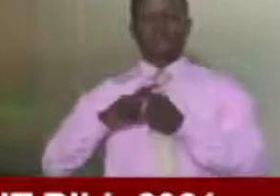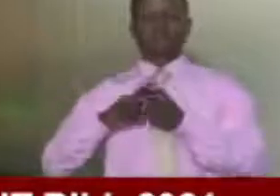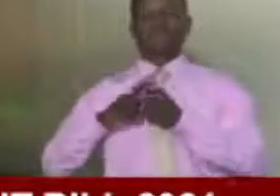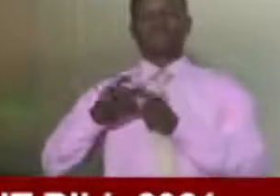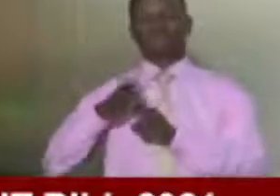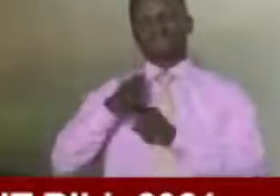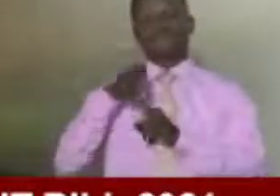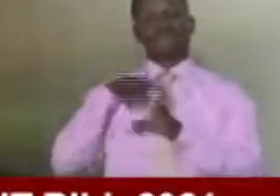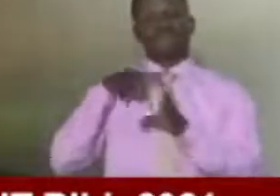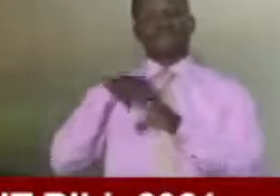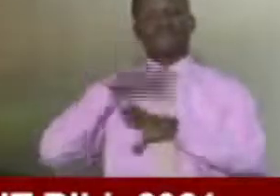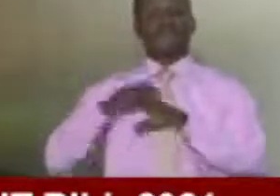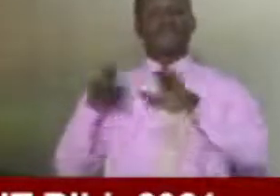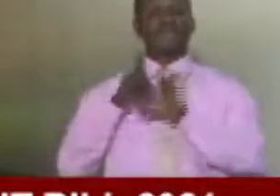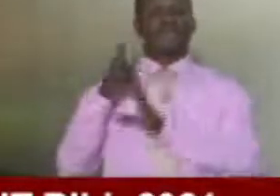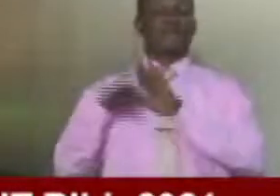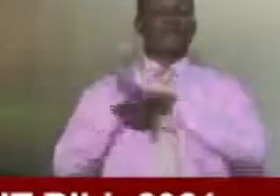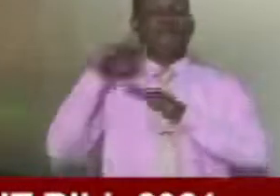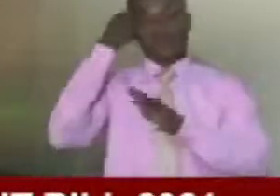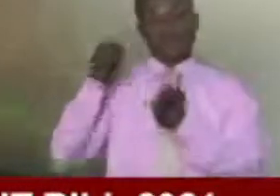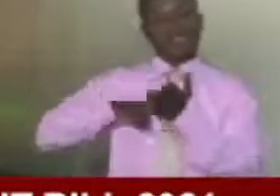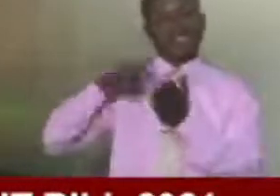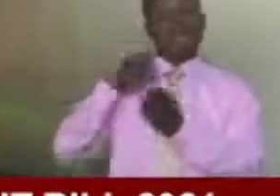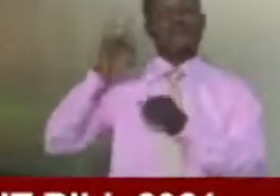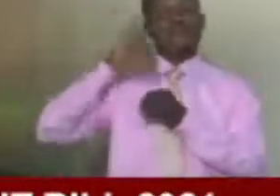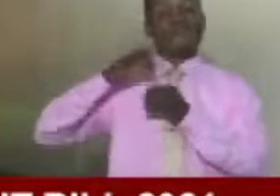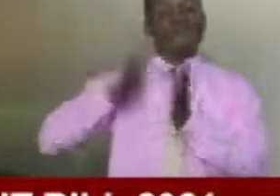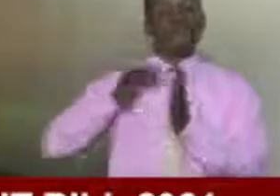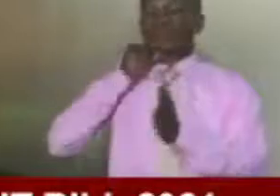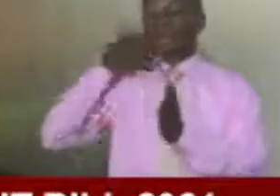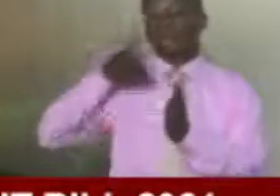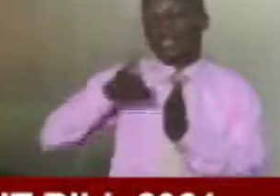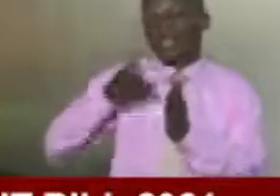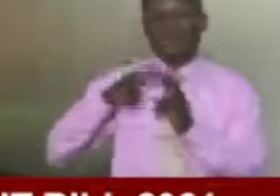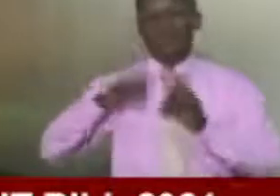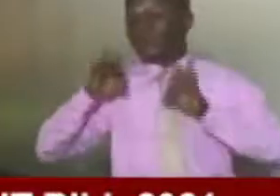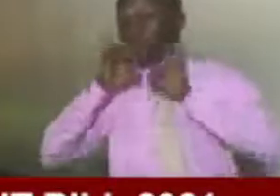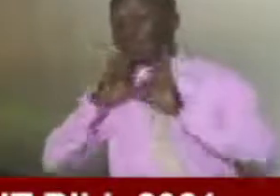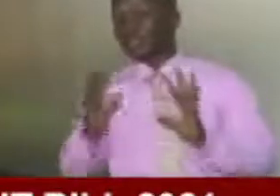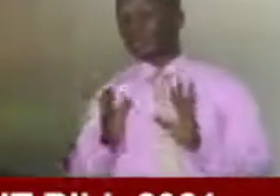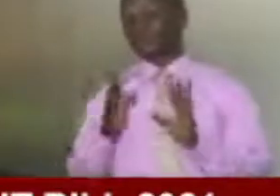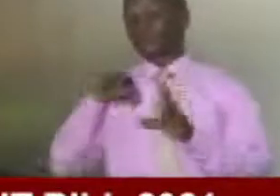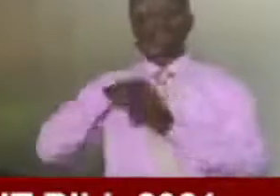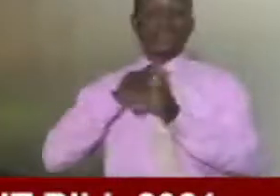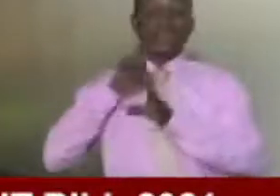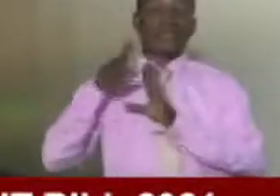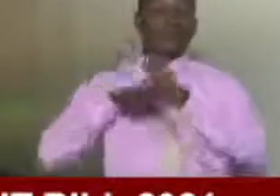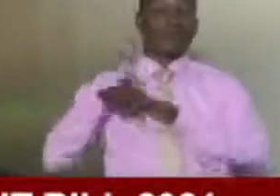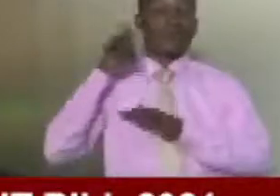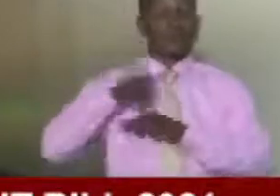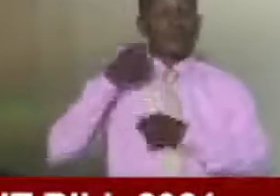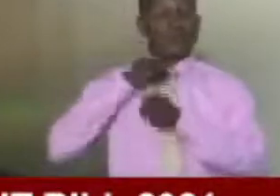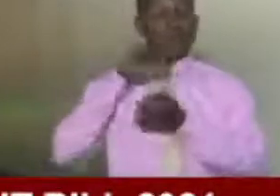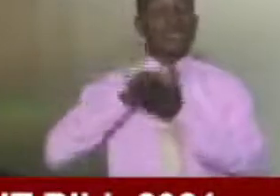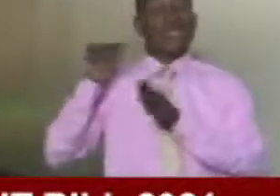primaries. Yeah. Hmm. Because the register of voters is not there and is key. To do direct primaries, you must ensure that every party